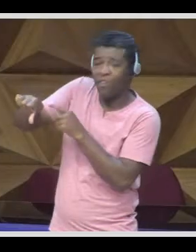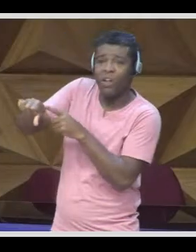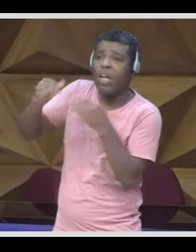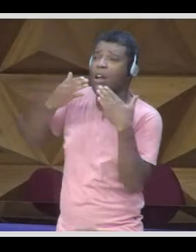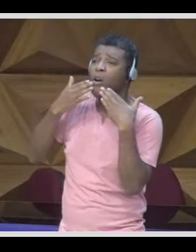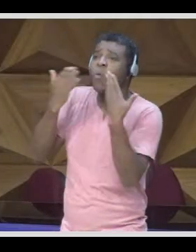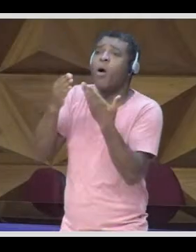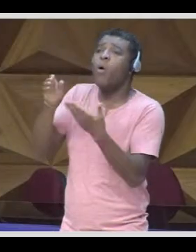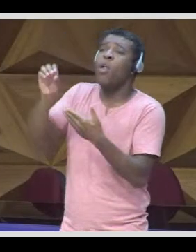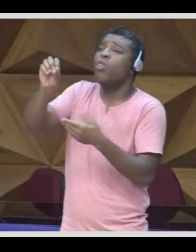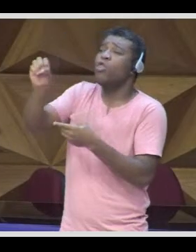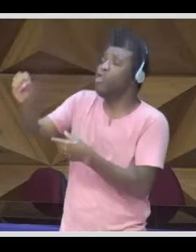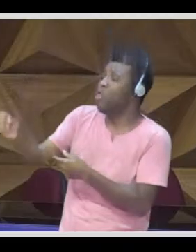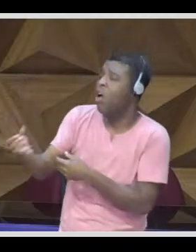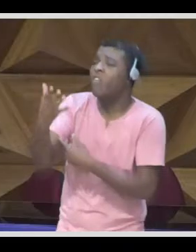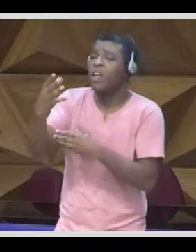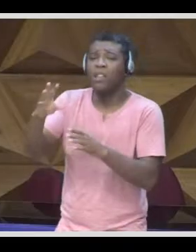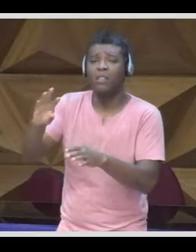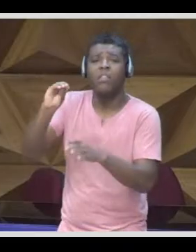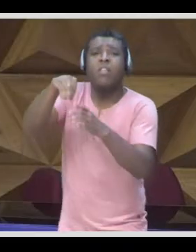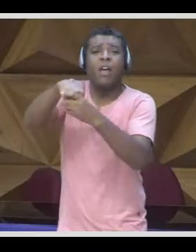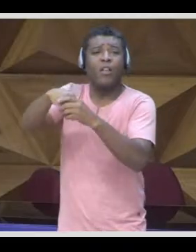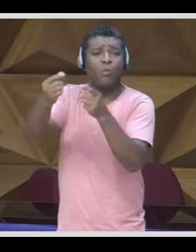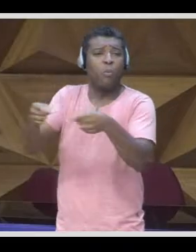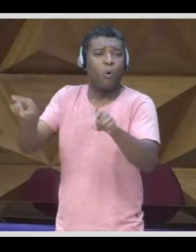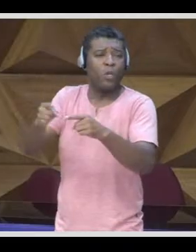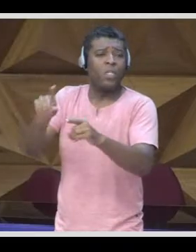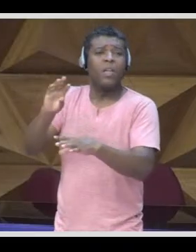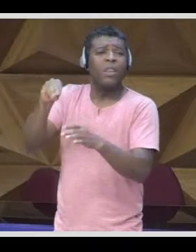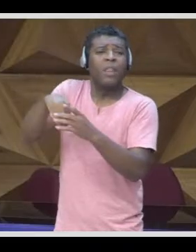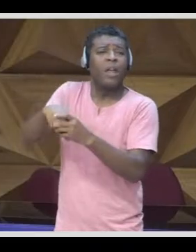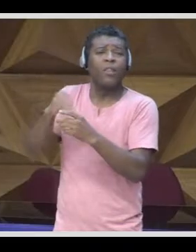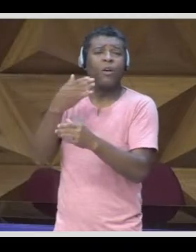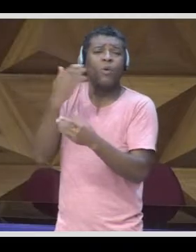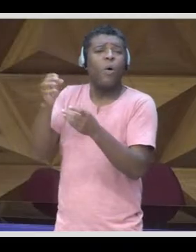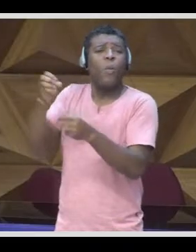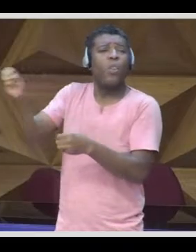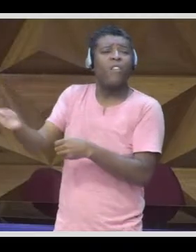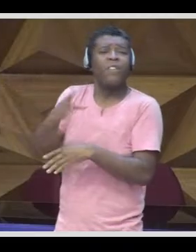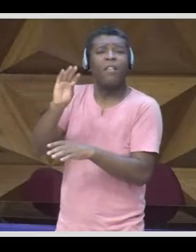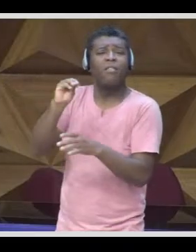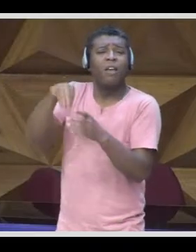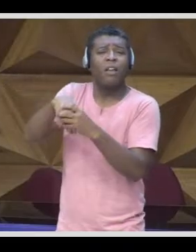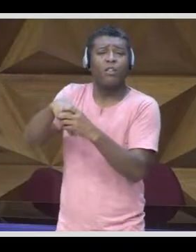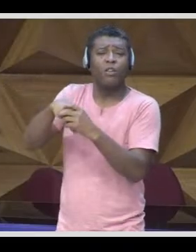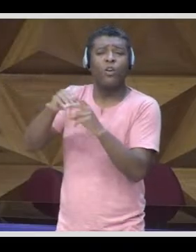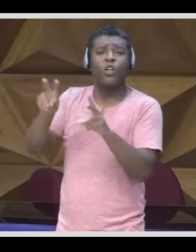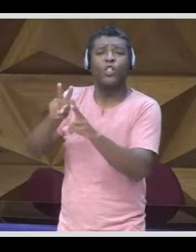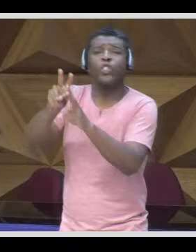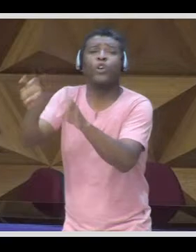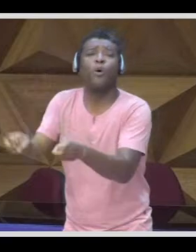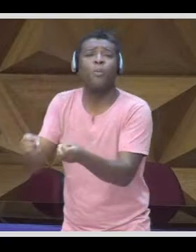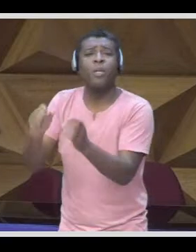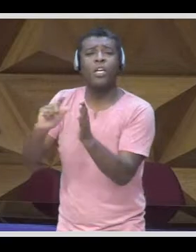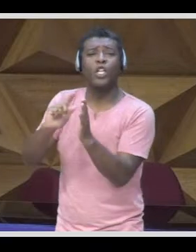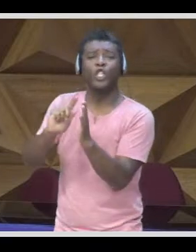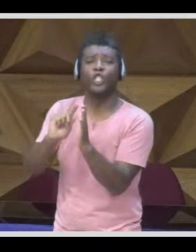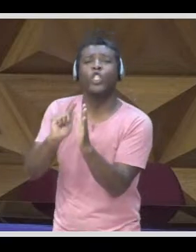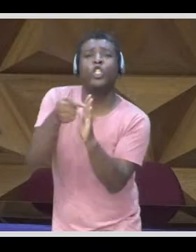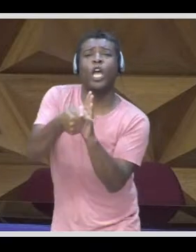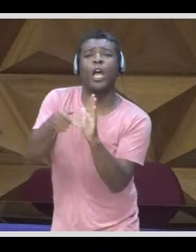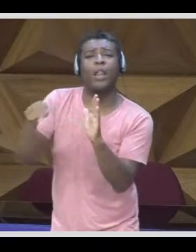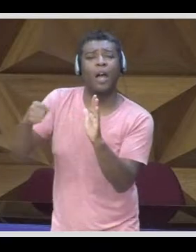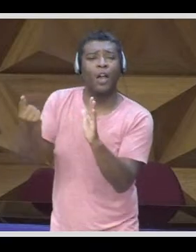with respect to that artist, with respect to the genre of this music? What's the complexity? What's the